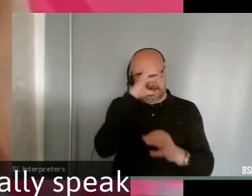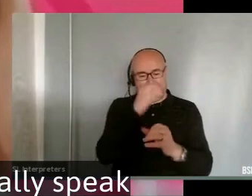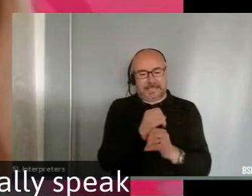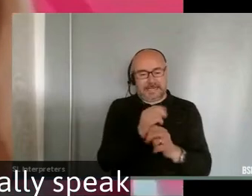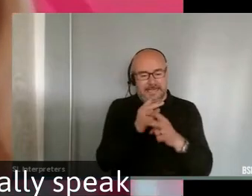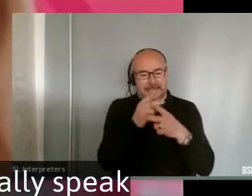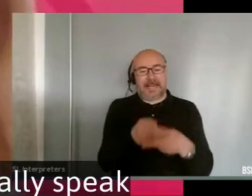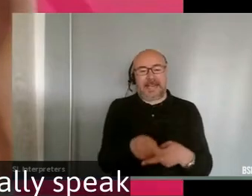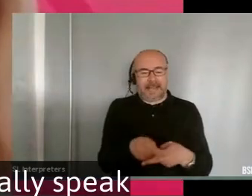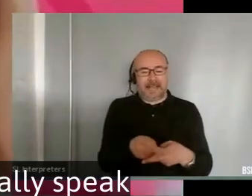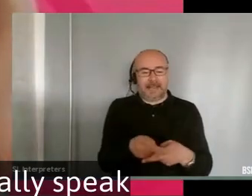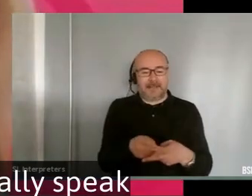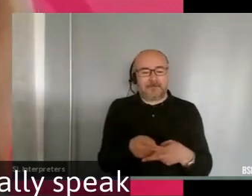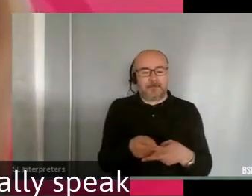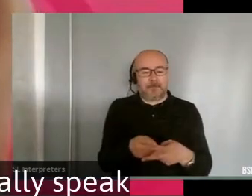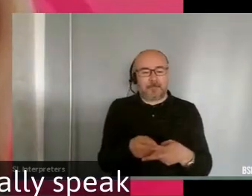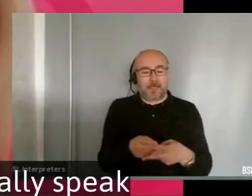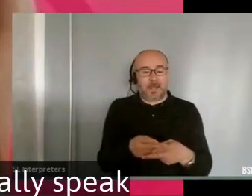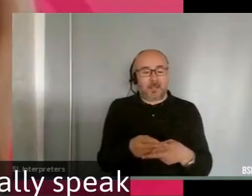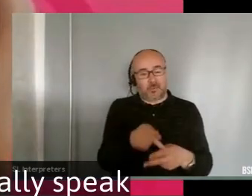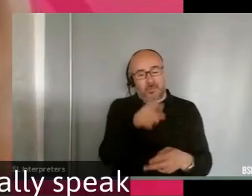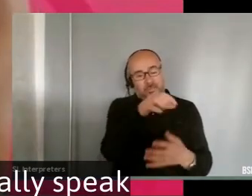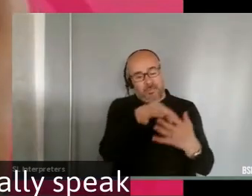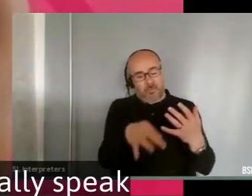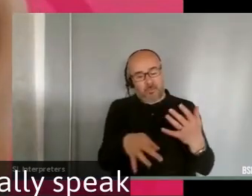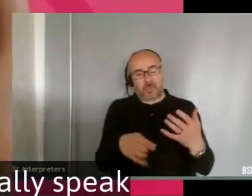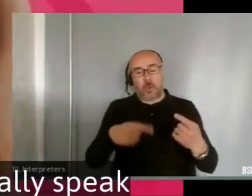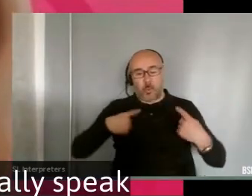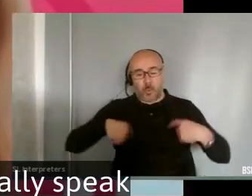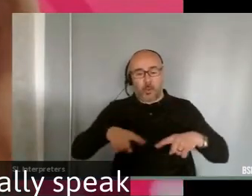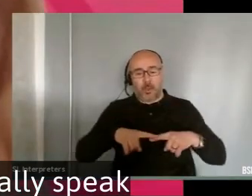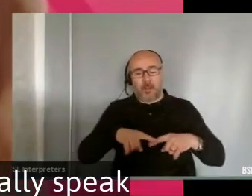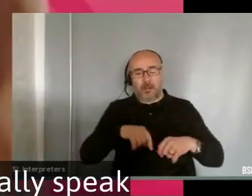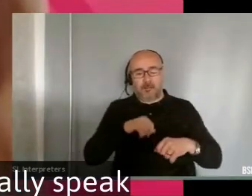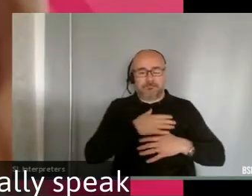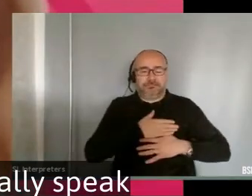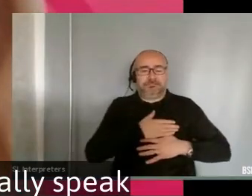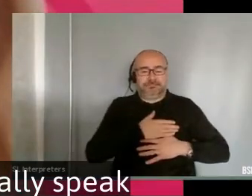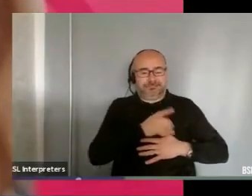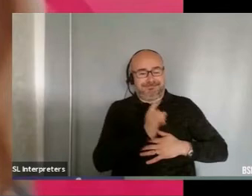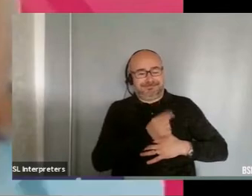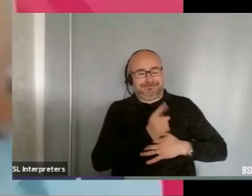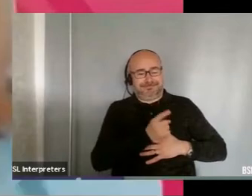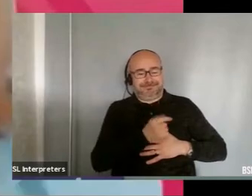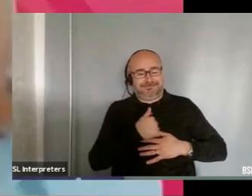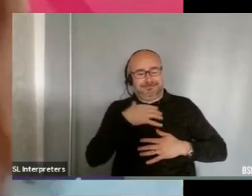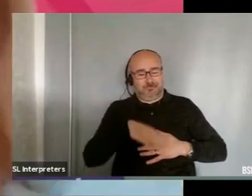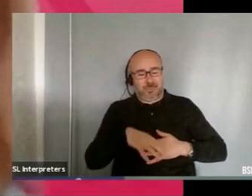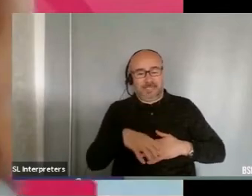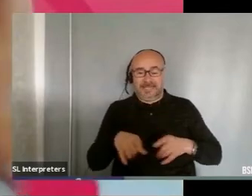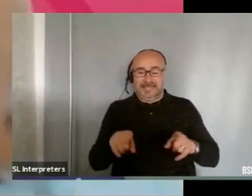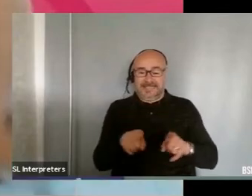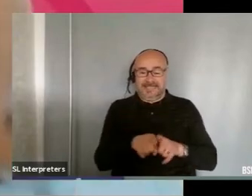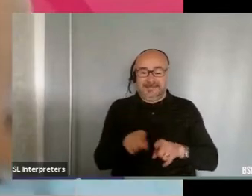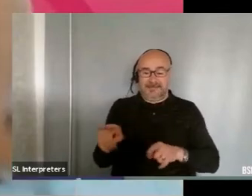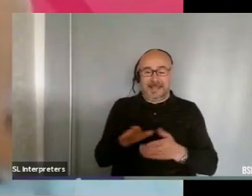And of course, these are things that really speak to our hearts, and that person-centered approach that Henry's been speaking